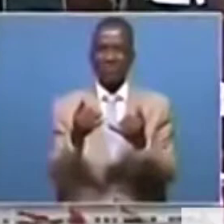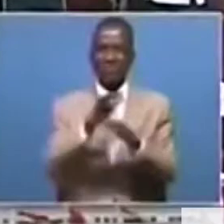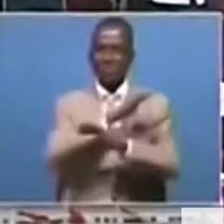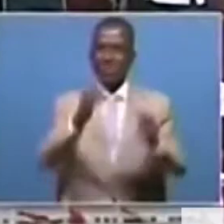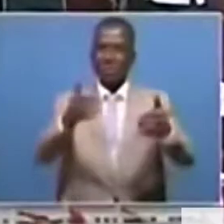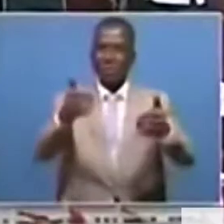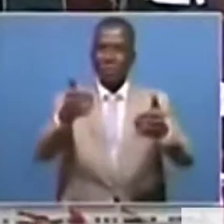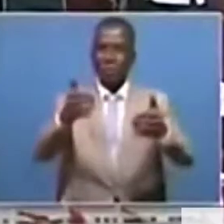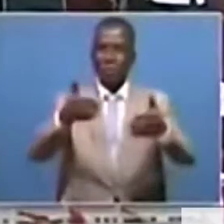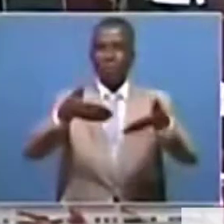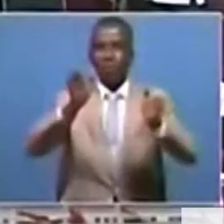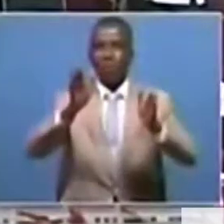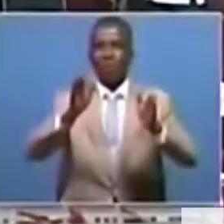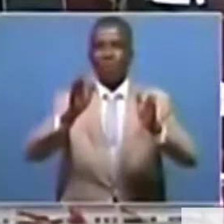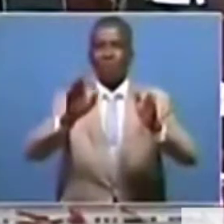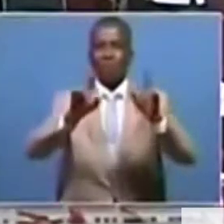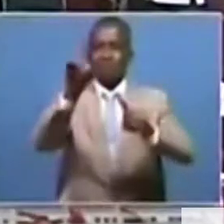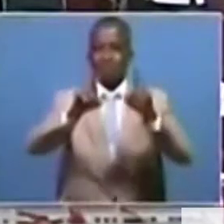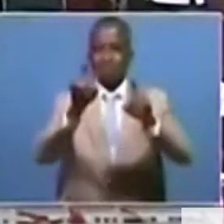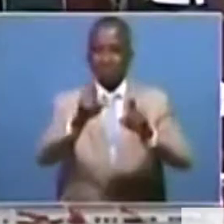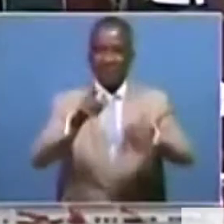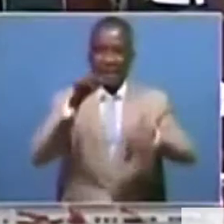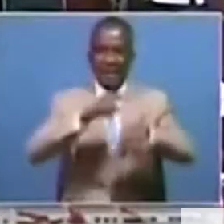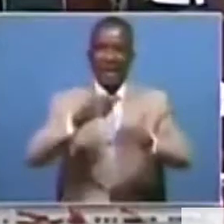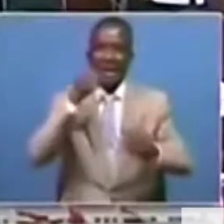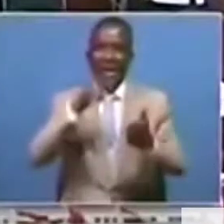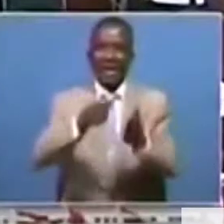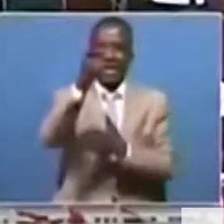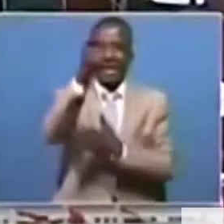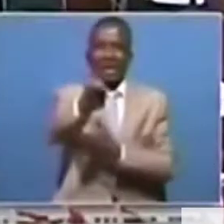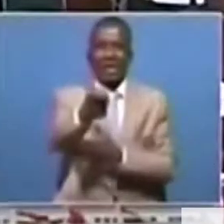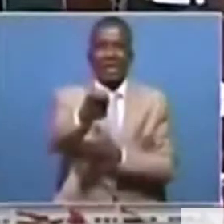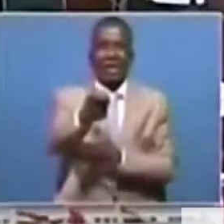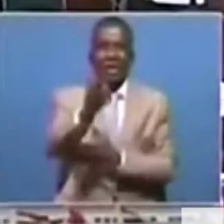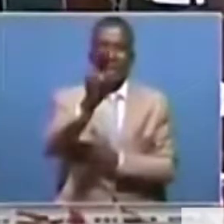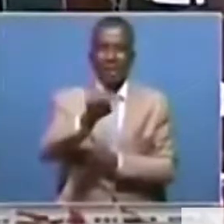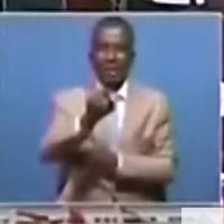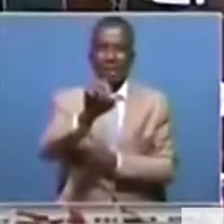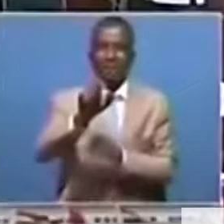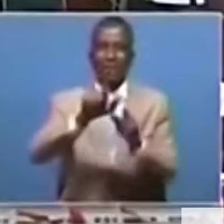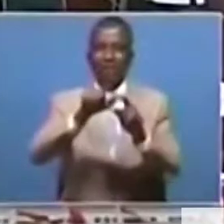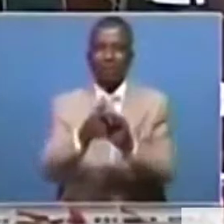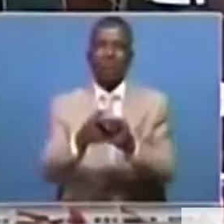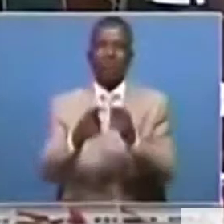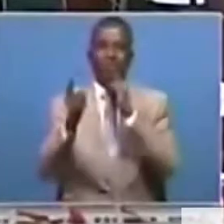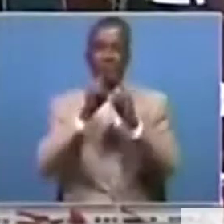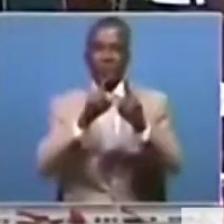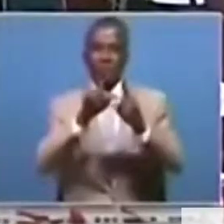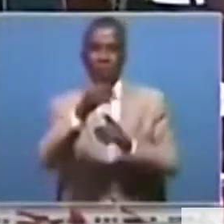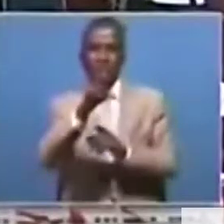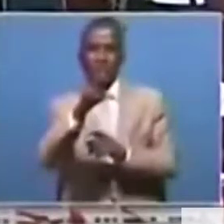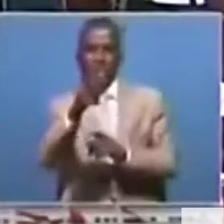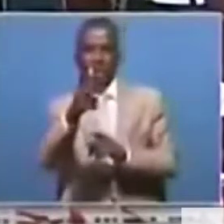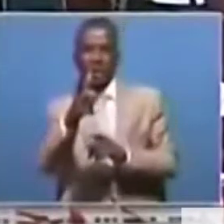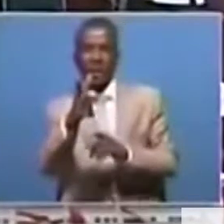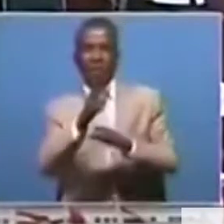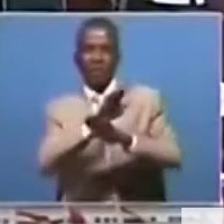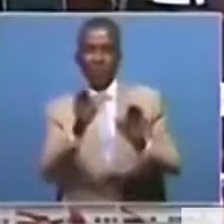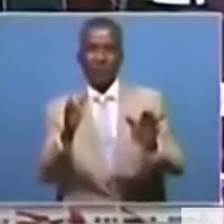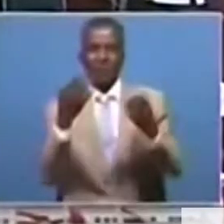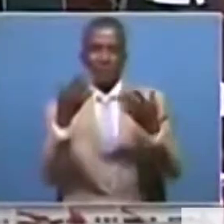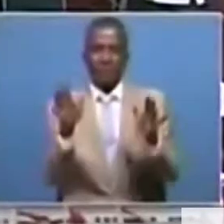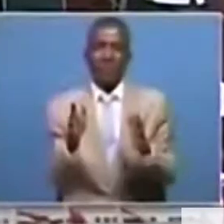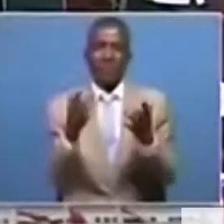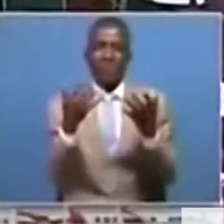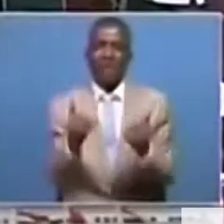testify. At the time this application was filed, petitioner had expressly closed his case, likewise the respondents. He is